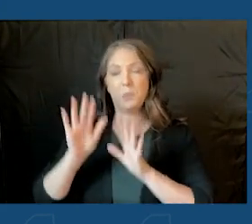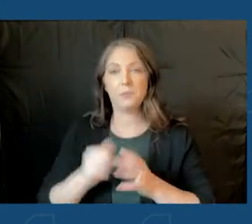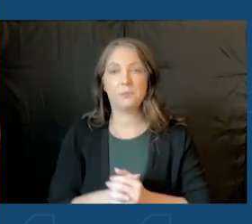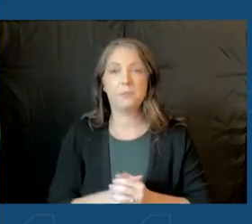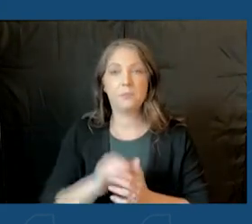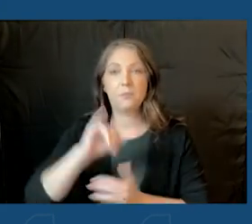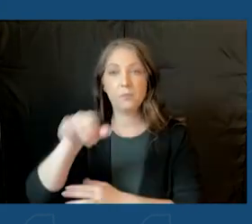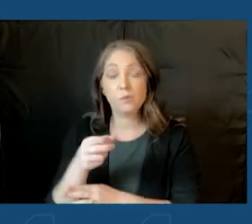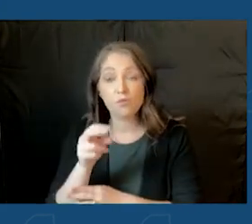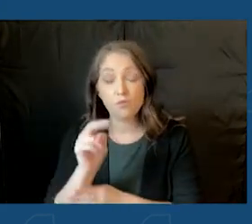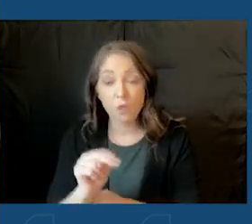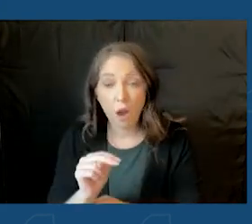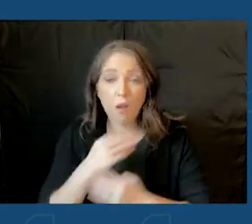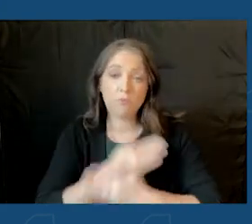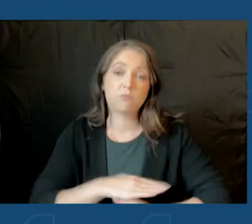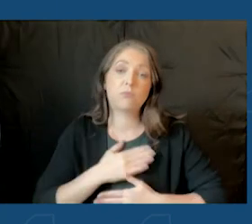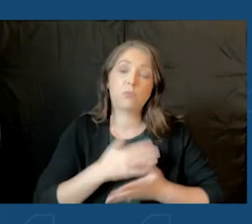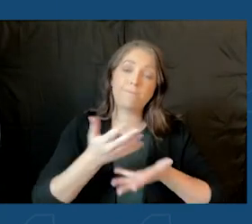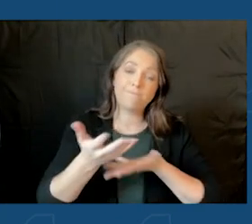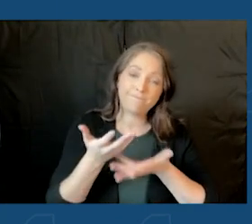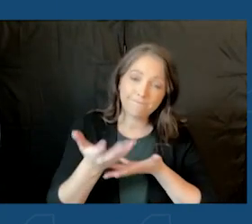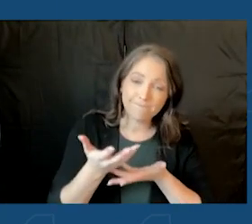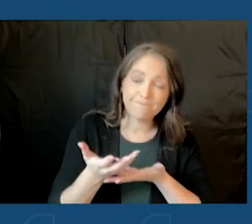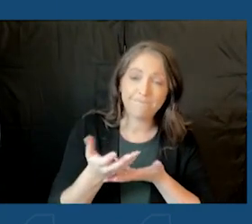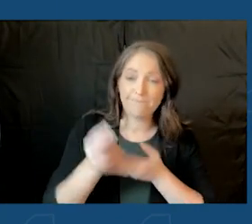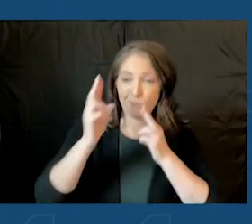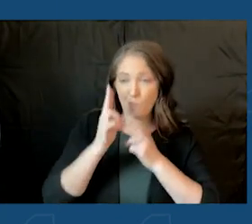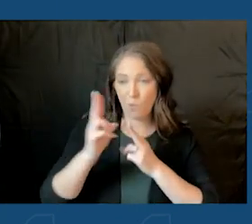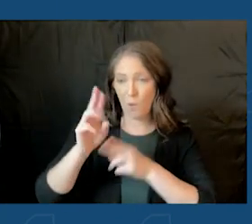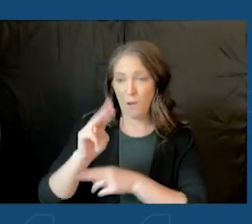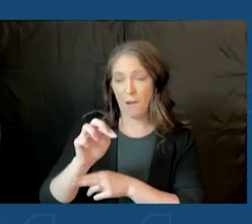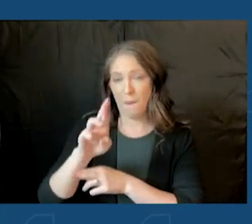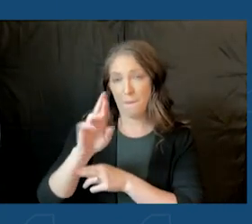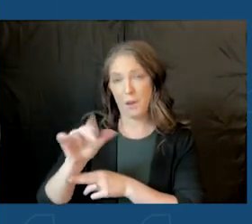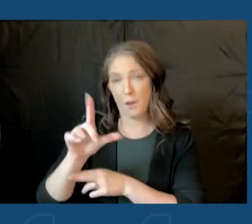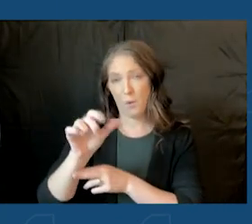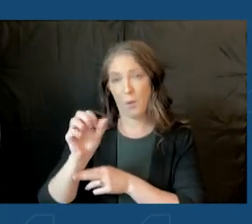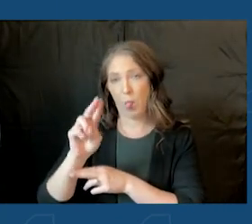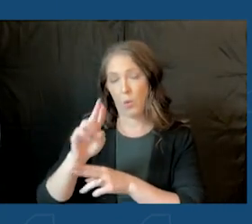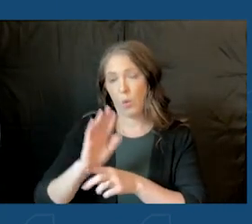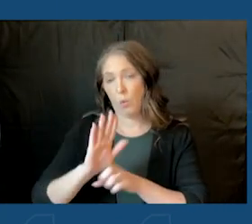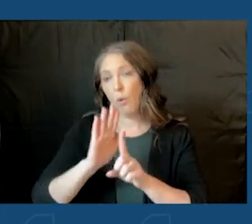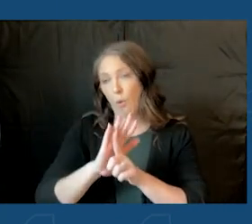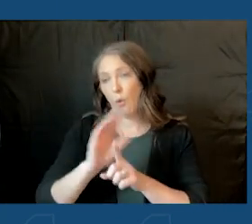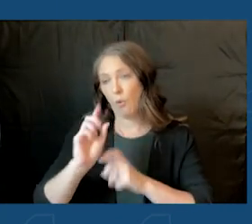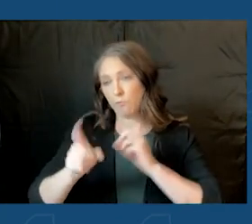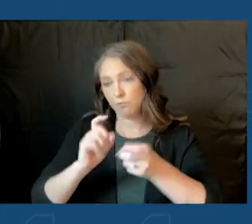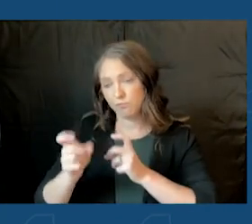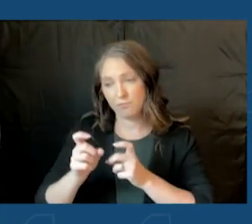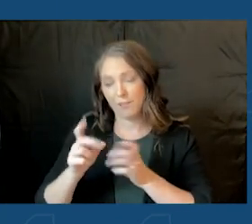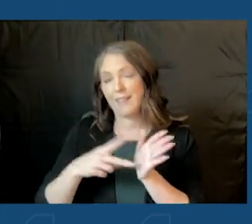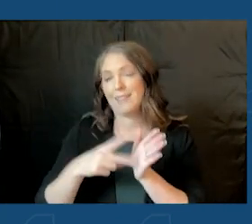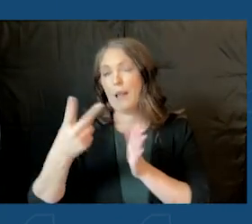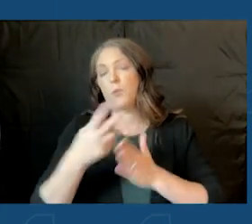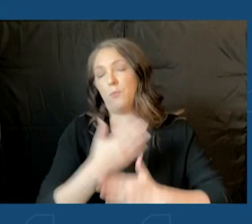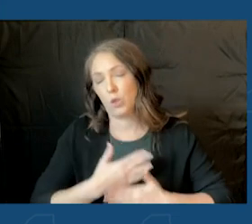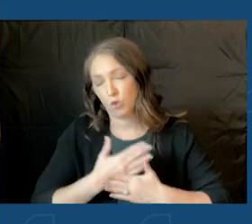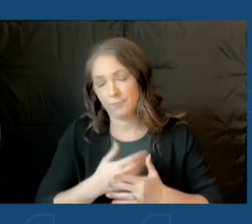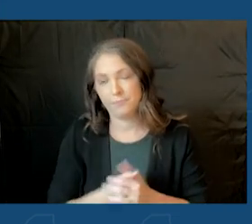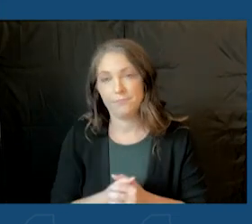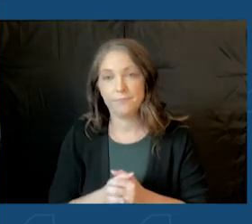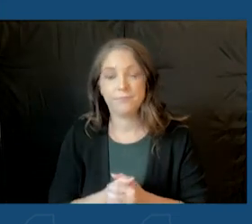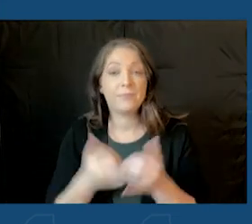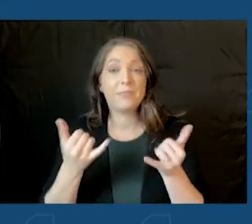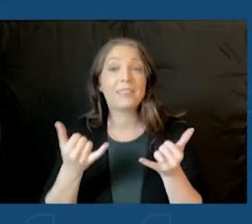with you, and that we're honoring Marylou's contributions today is a double pleasure. Today is also